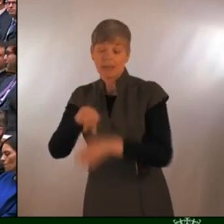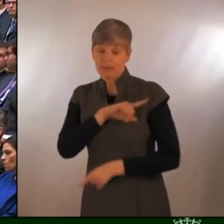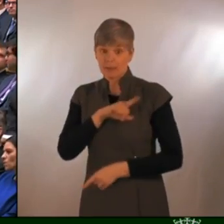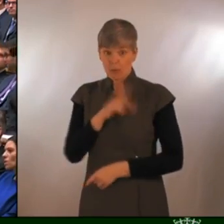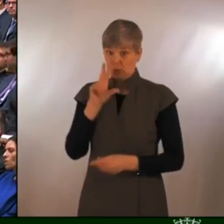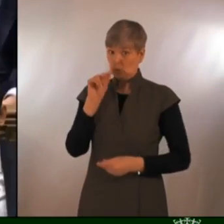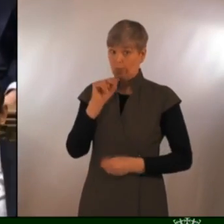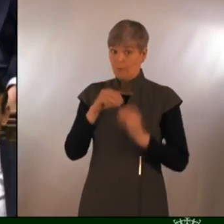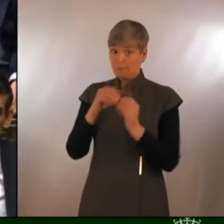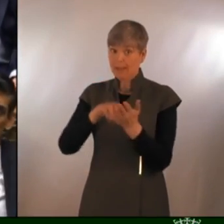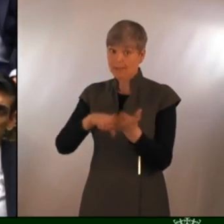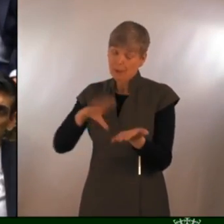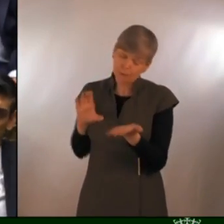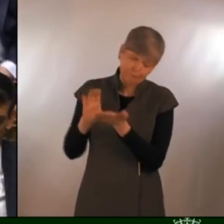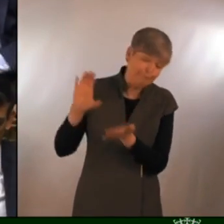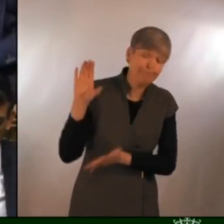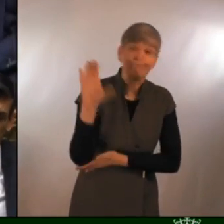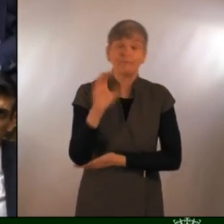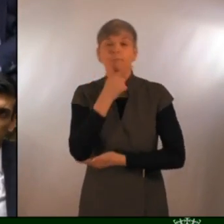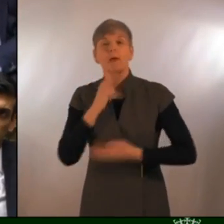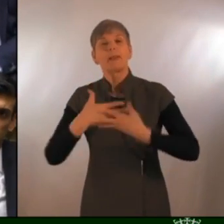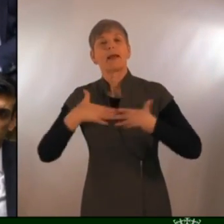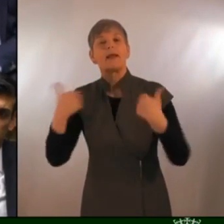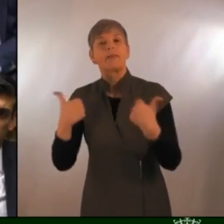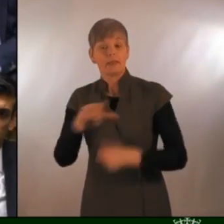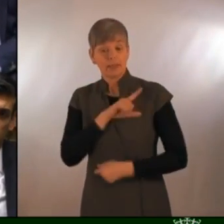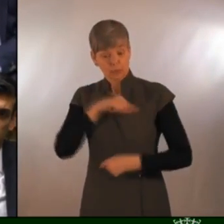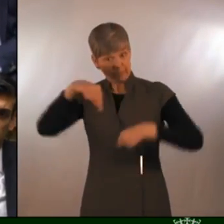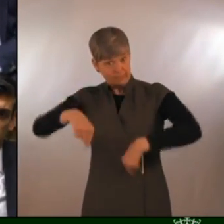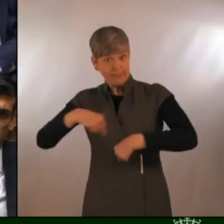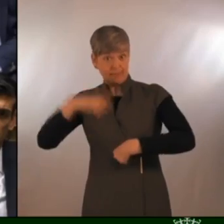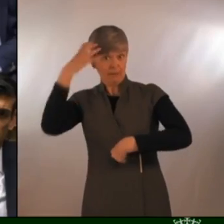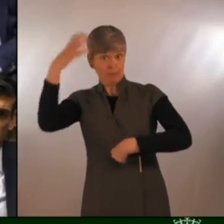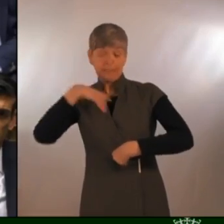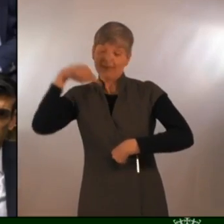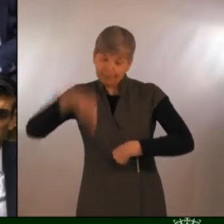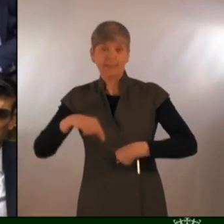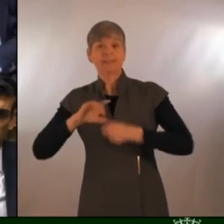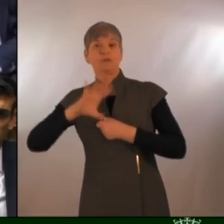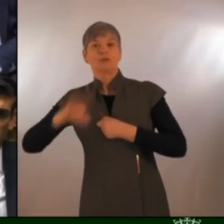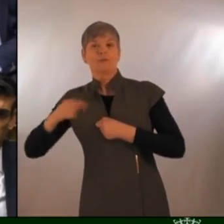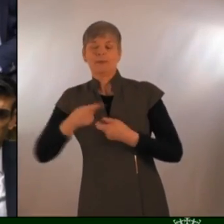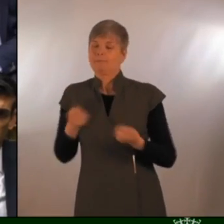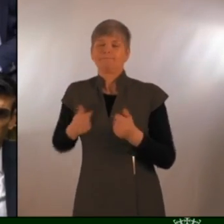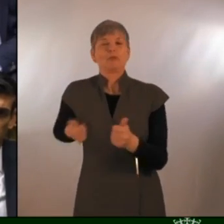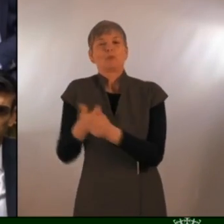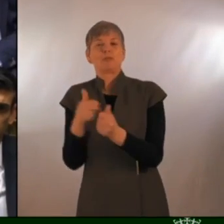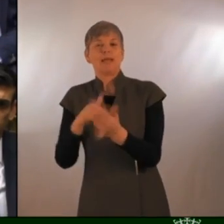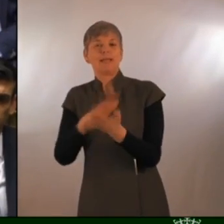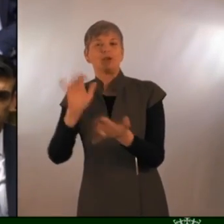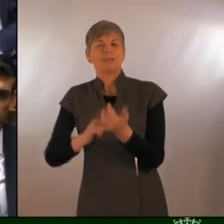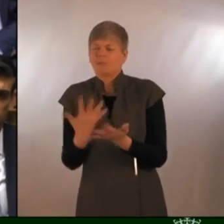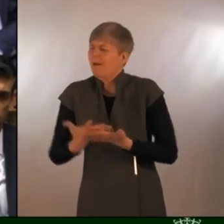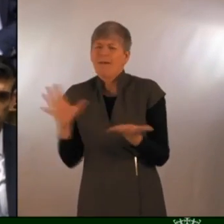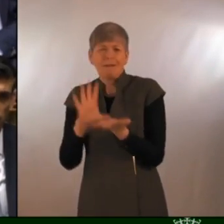billion into public health, Mr. Speaker. That's why this is the government, this is the party of the NHS that is now putting record investment into our